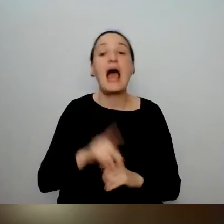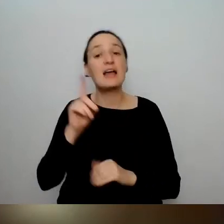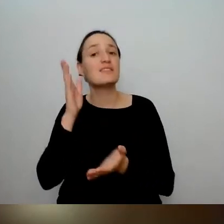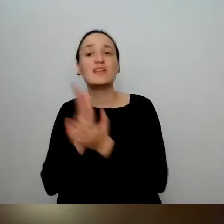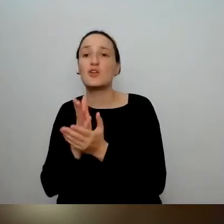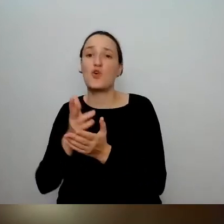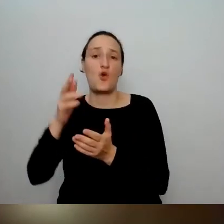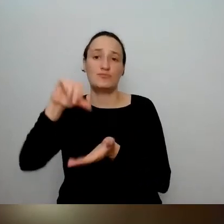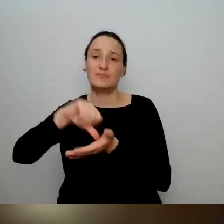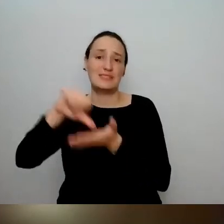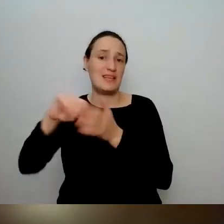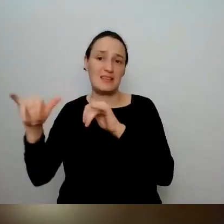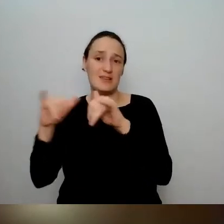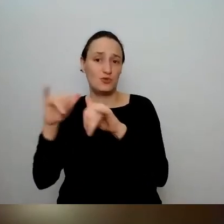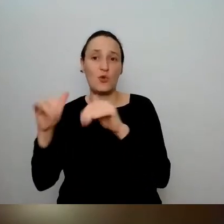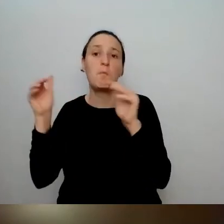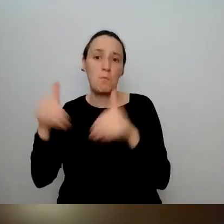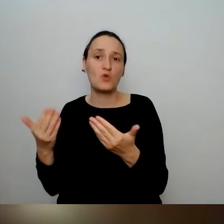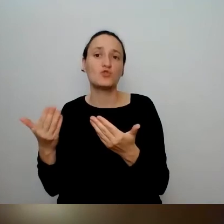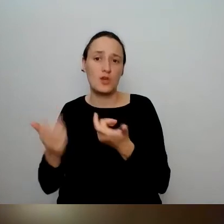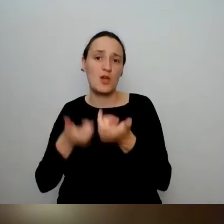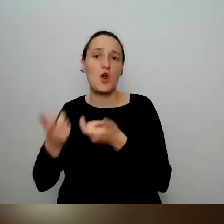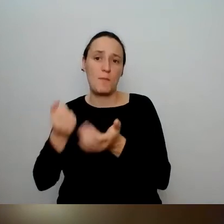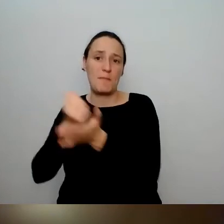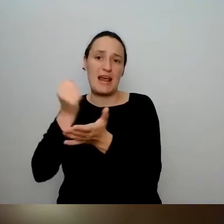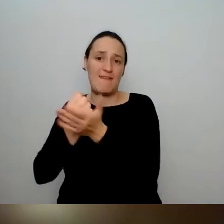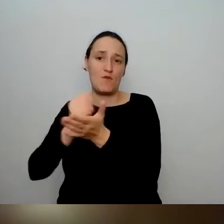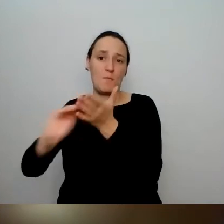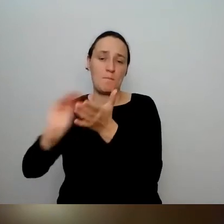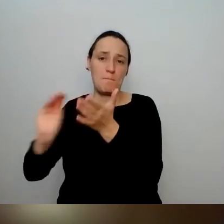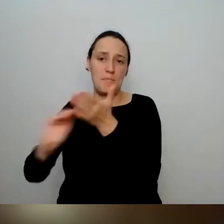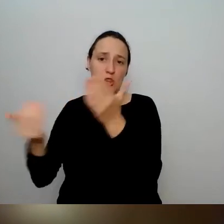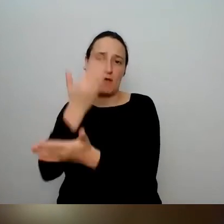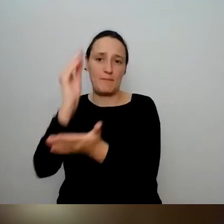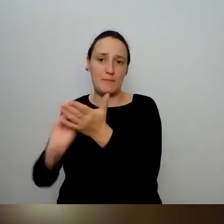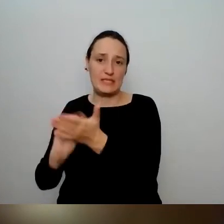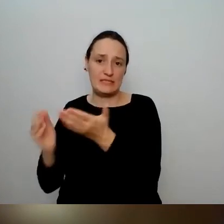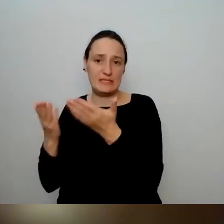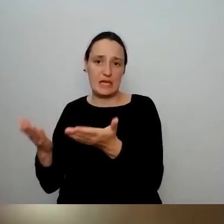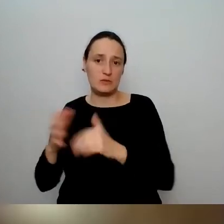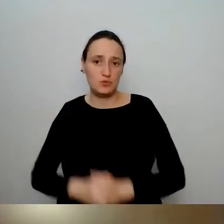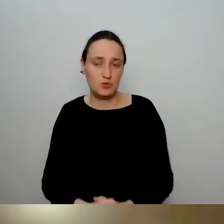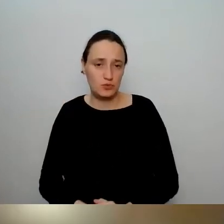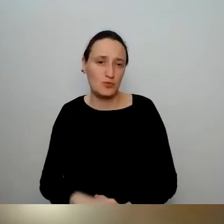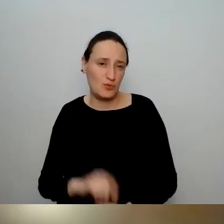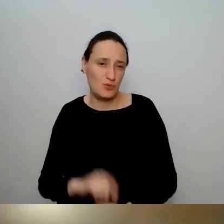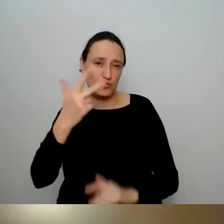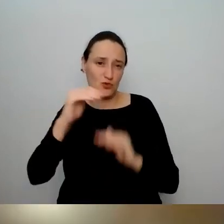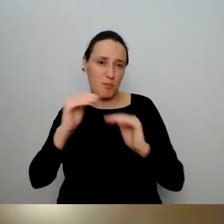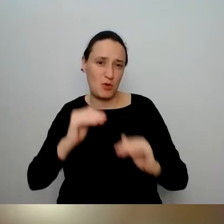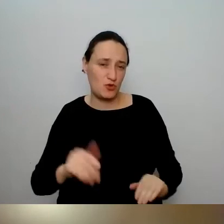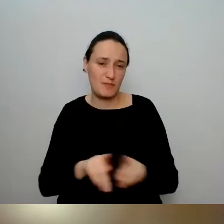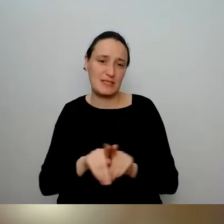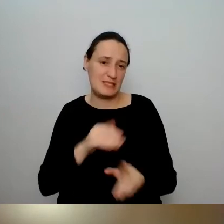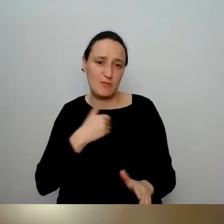governance can, you know, create laws that are enacted for the entirety of the population.